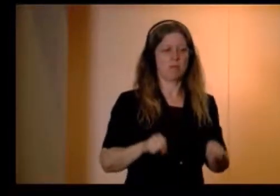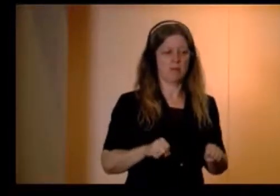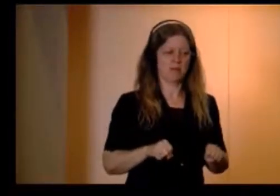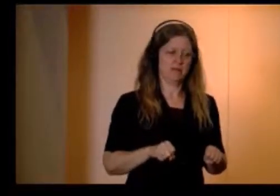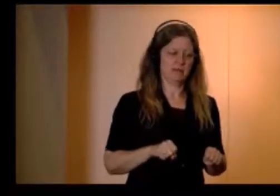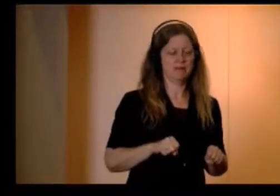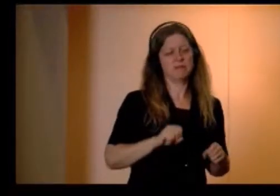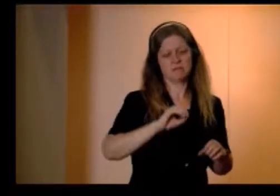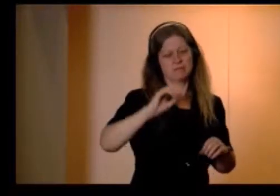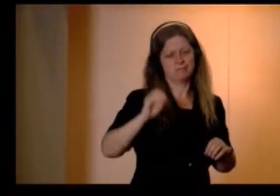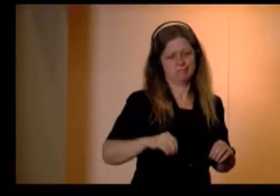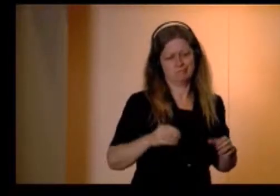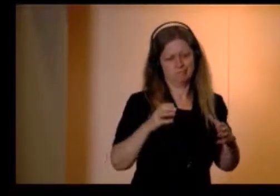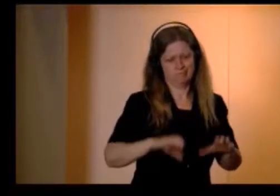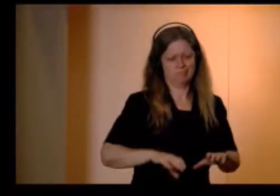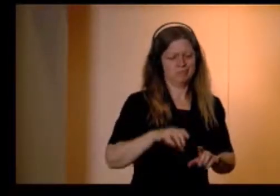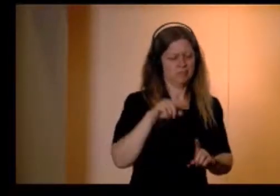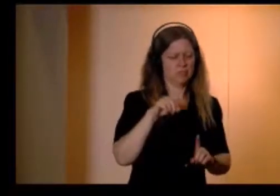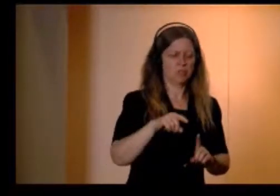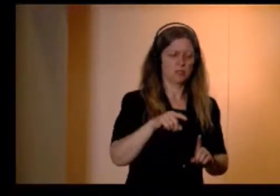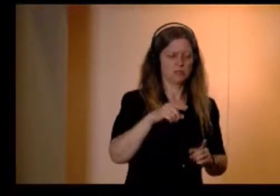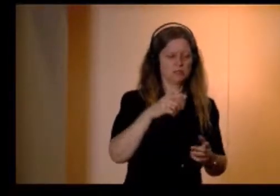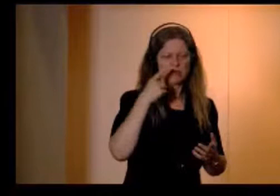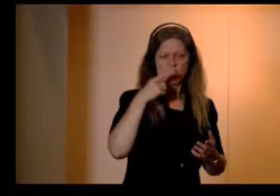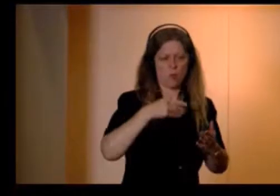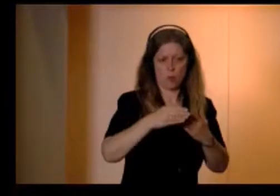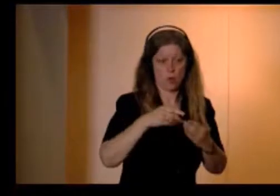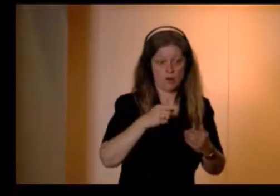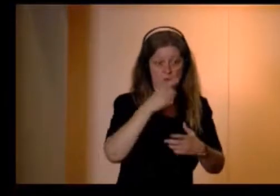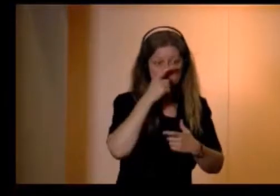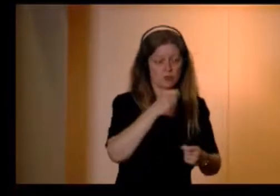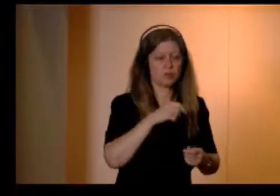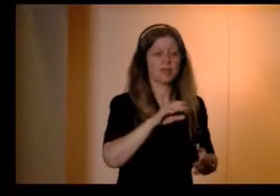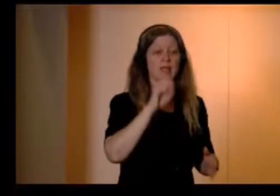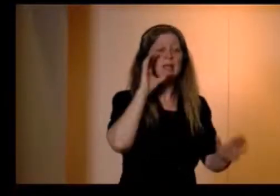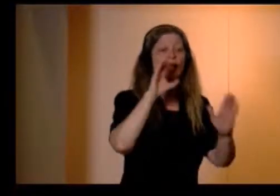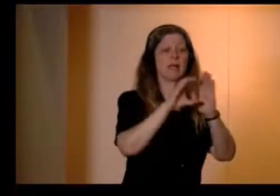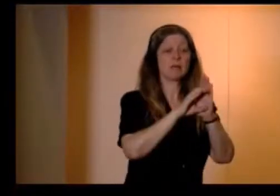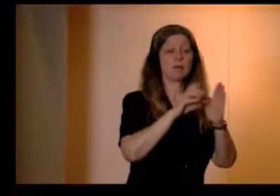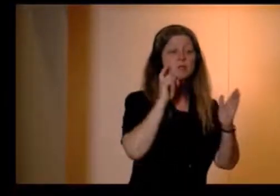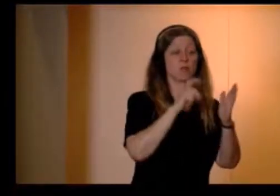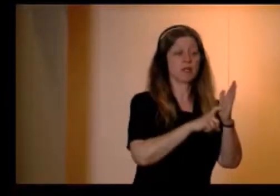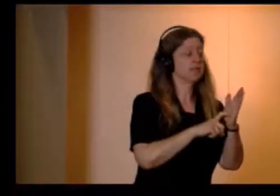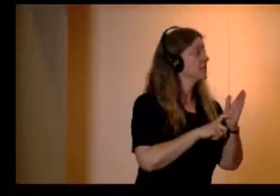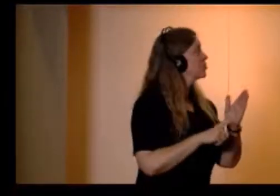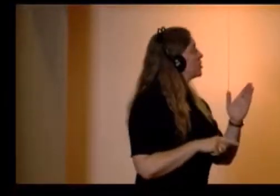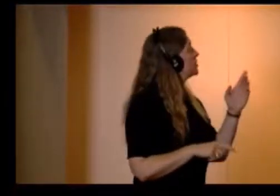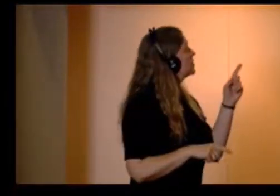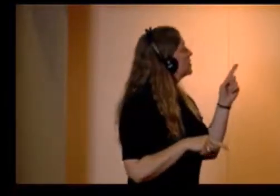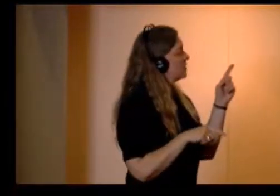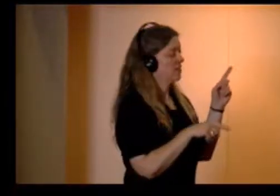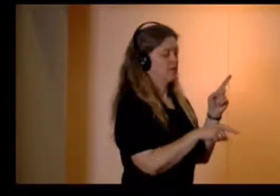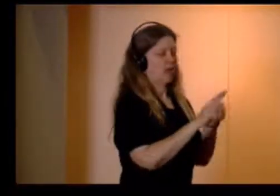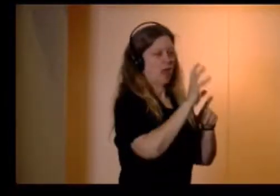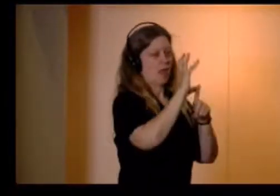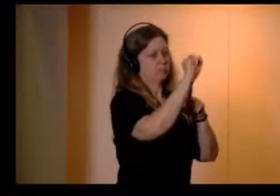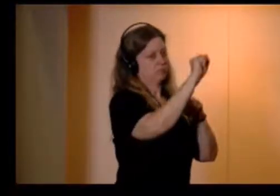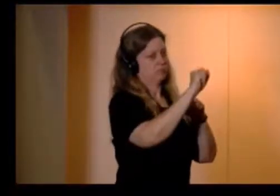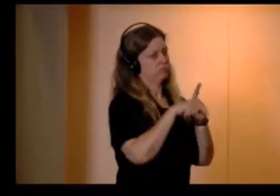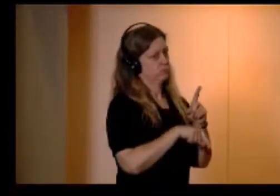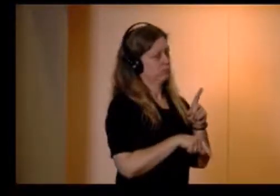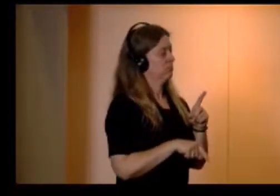thing that you're interested in. So for example, it's used in image recognition. This is one area where it has done really well. So say you